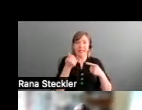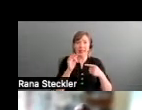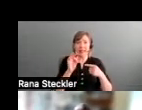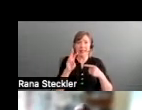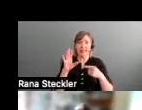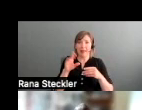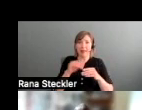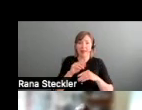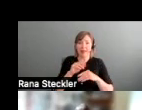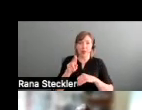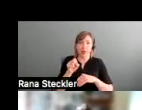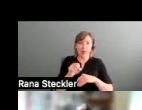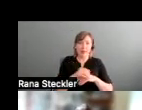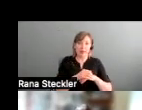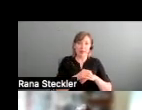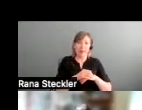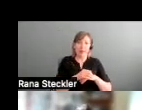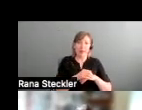in the US.